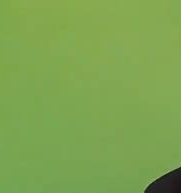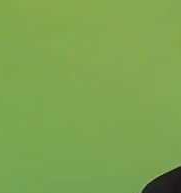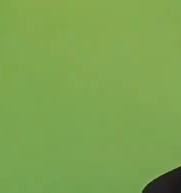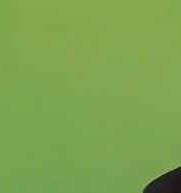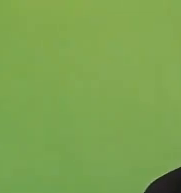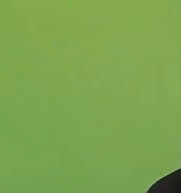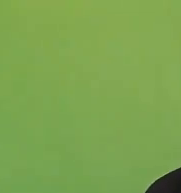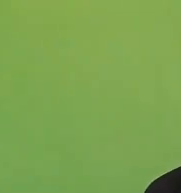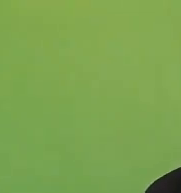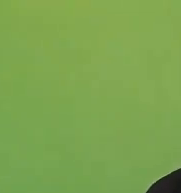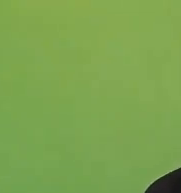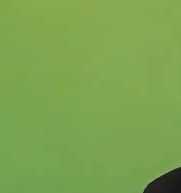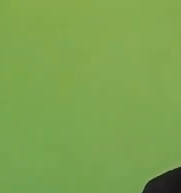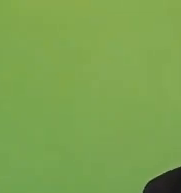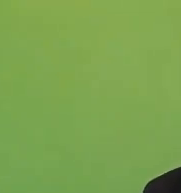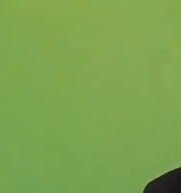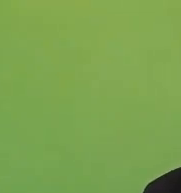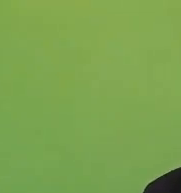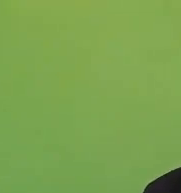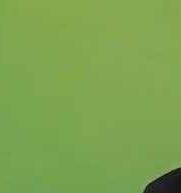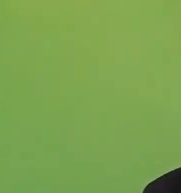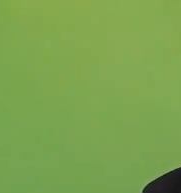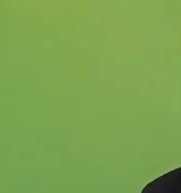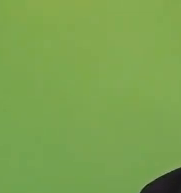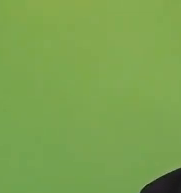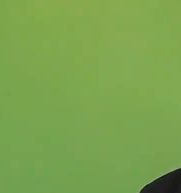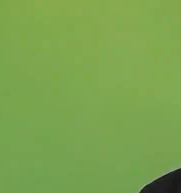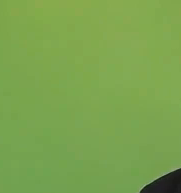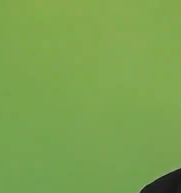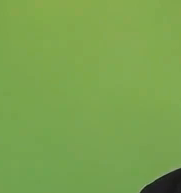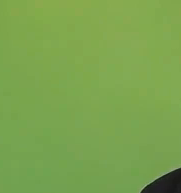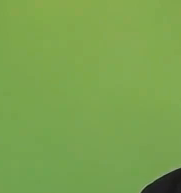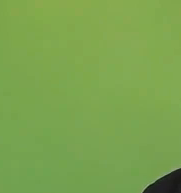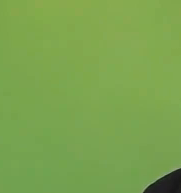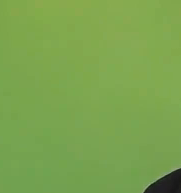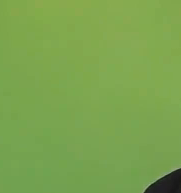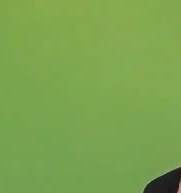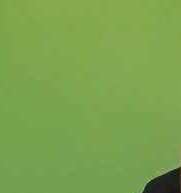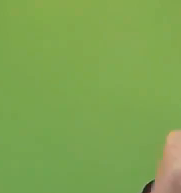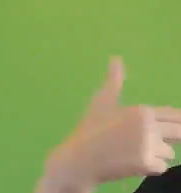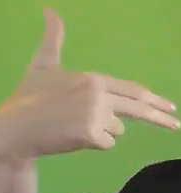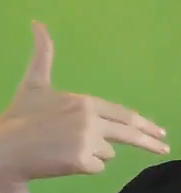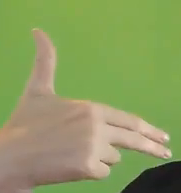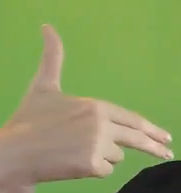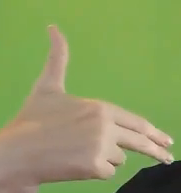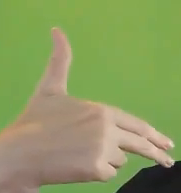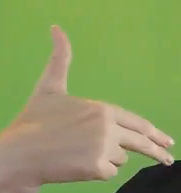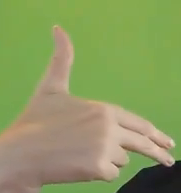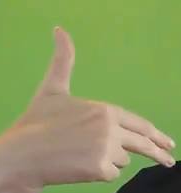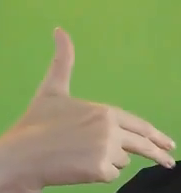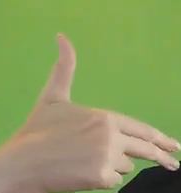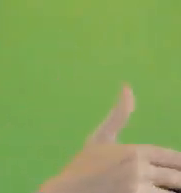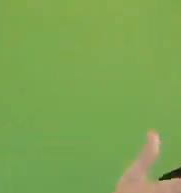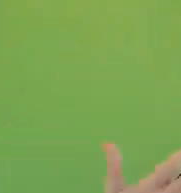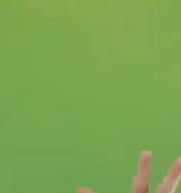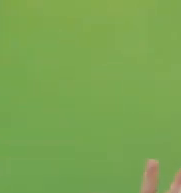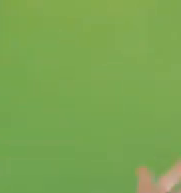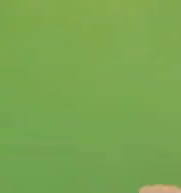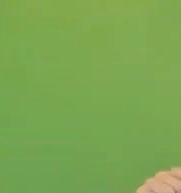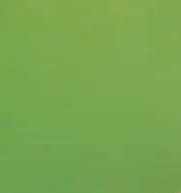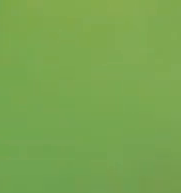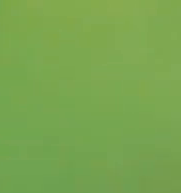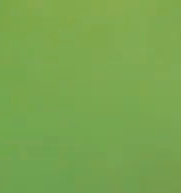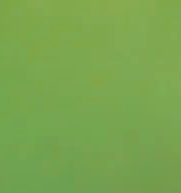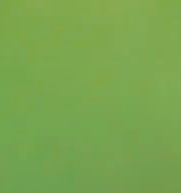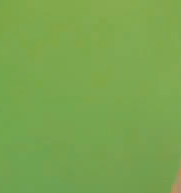before you start, are you wanting to turn your screen on? that may be difficult because I'm